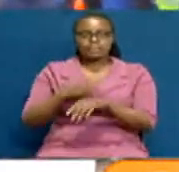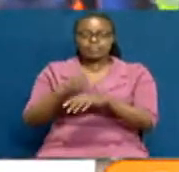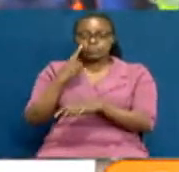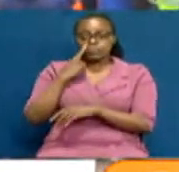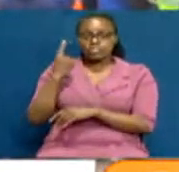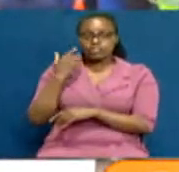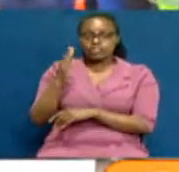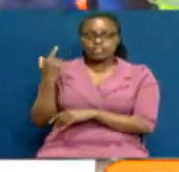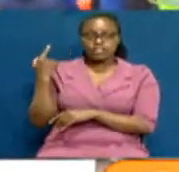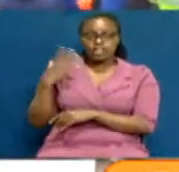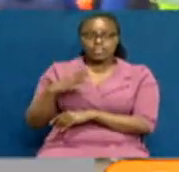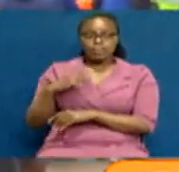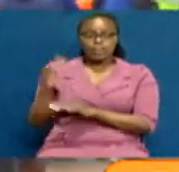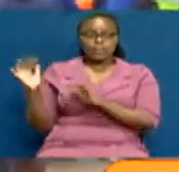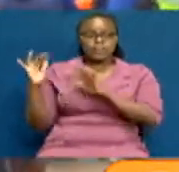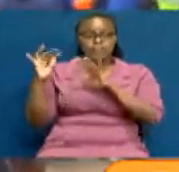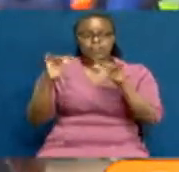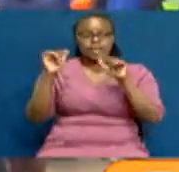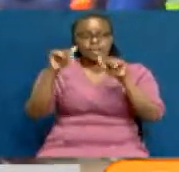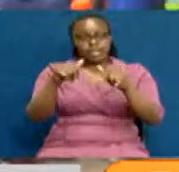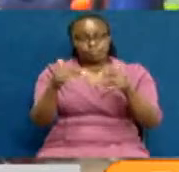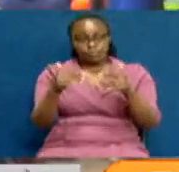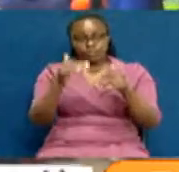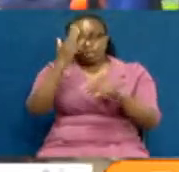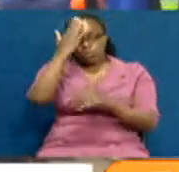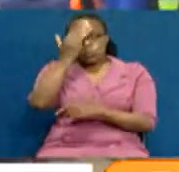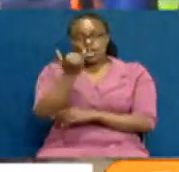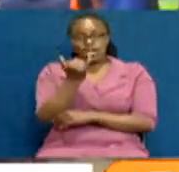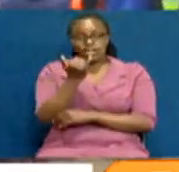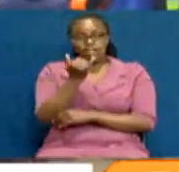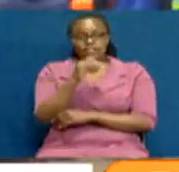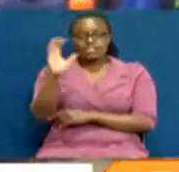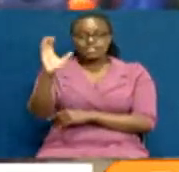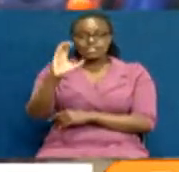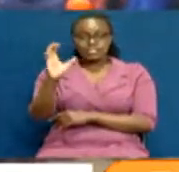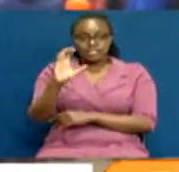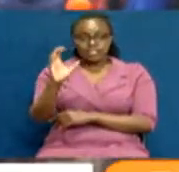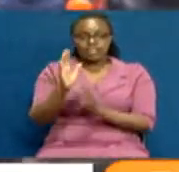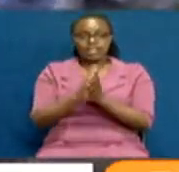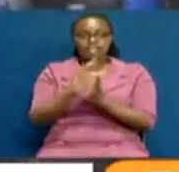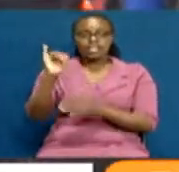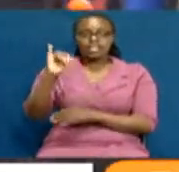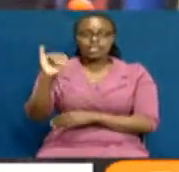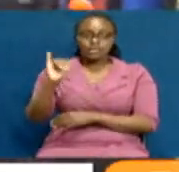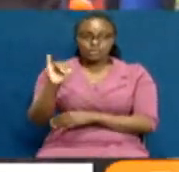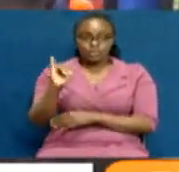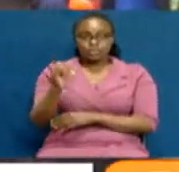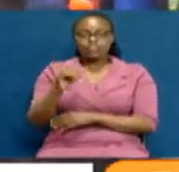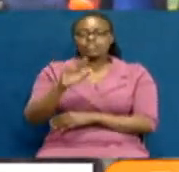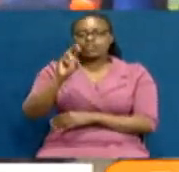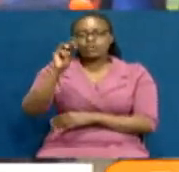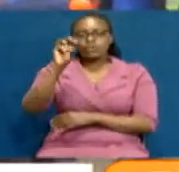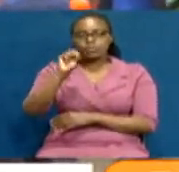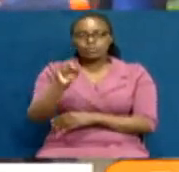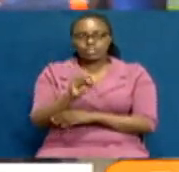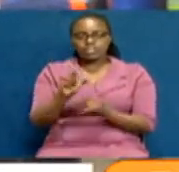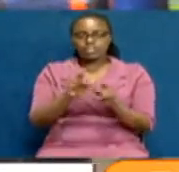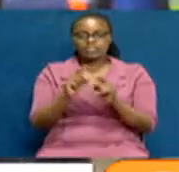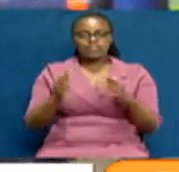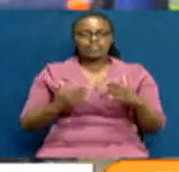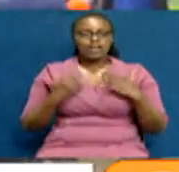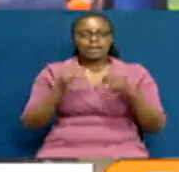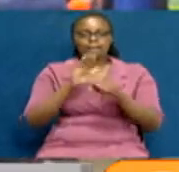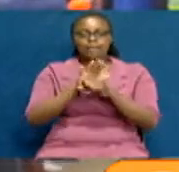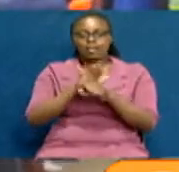yangu ambao watu wamejitokelezea sana juu ya Citizen na Inooro Royal Media, kwanza ni shukrani mingi